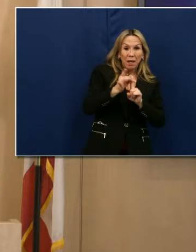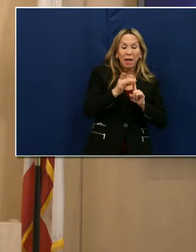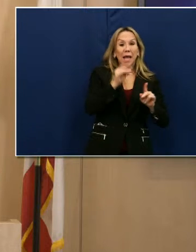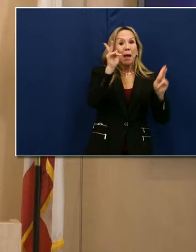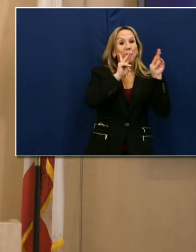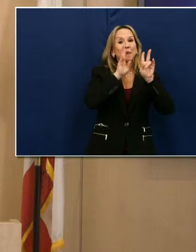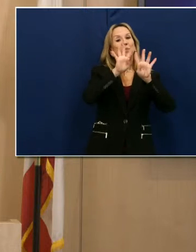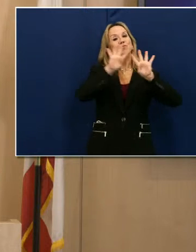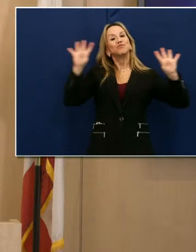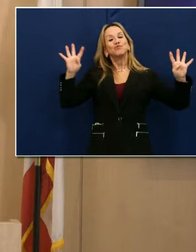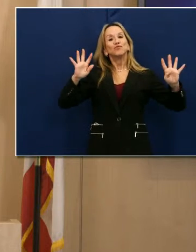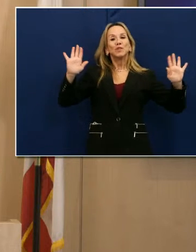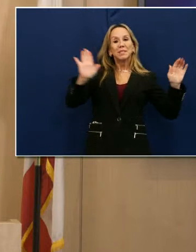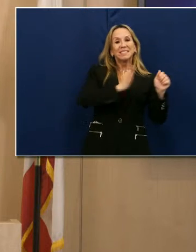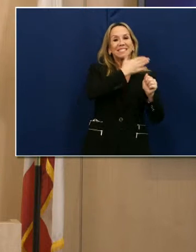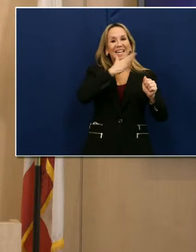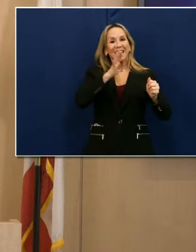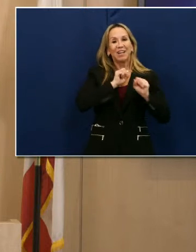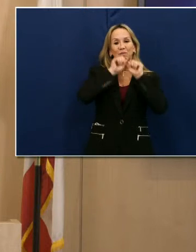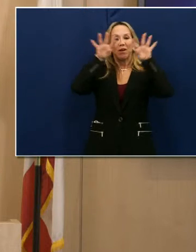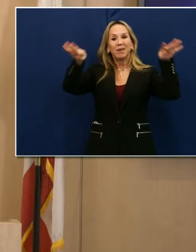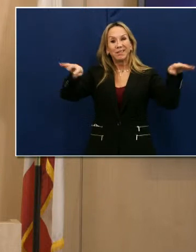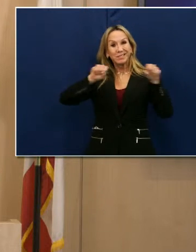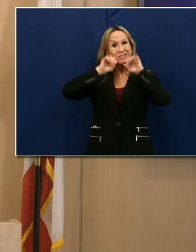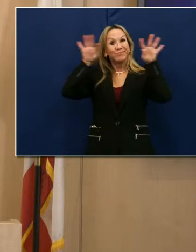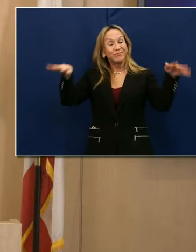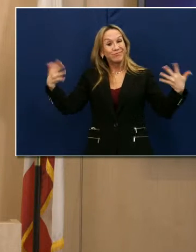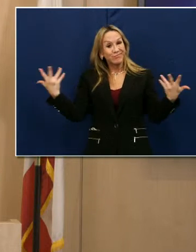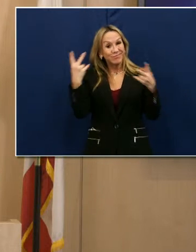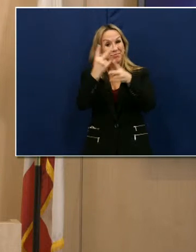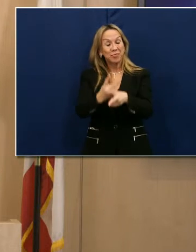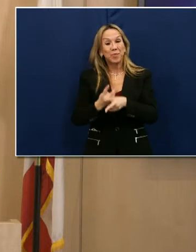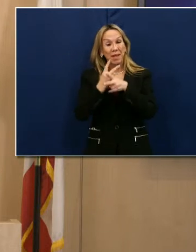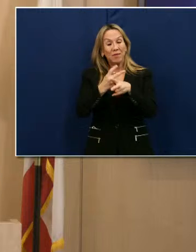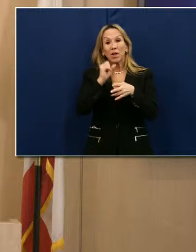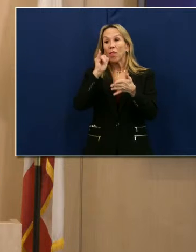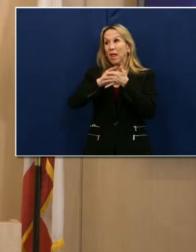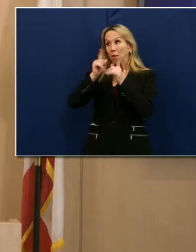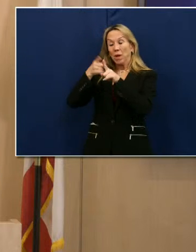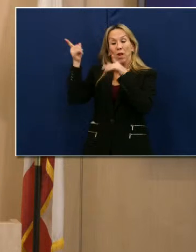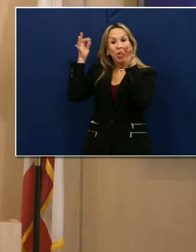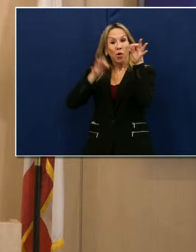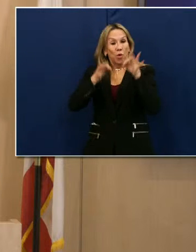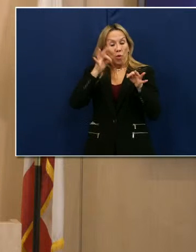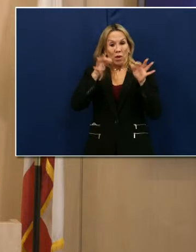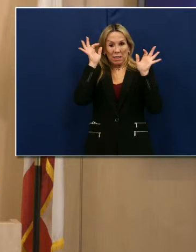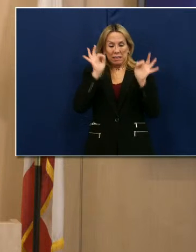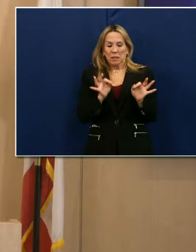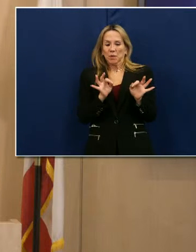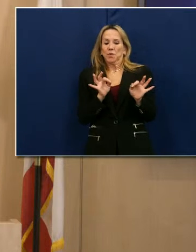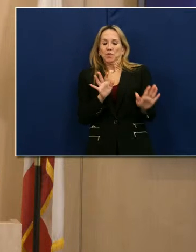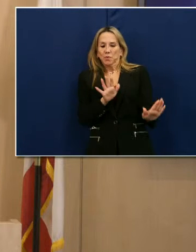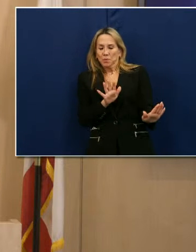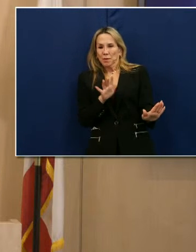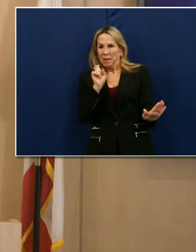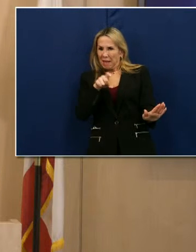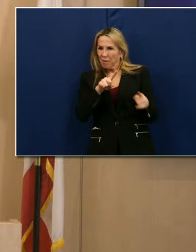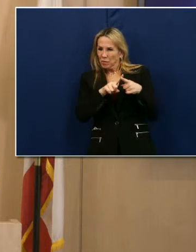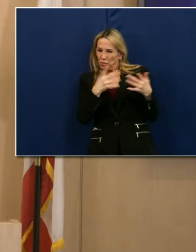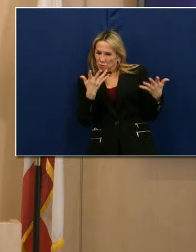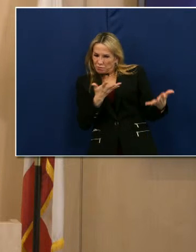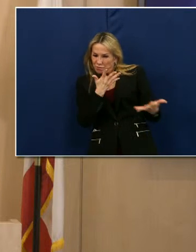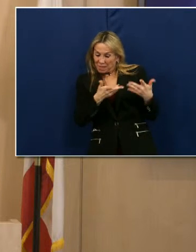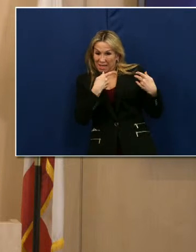and speaking and being with one another. And so the court again validated the approach that we've taken, which is a difficult step and it is a tough